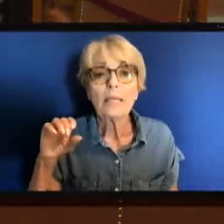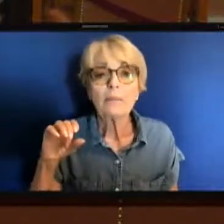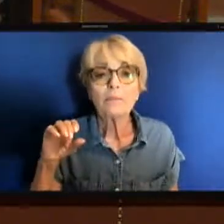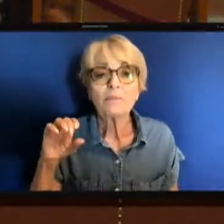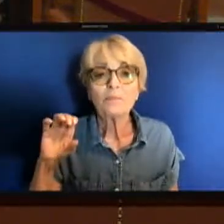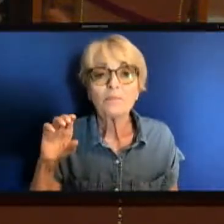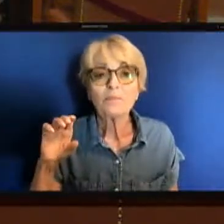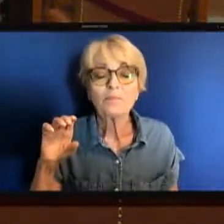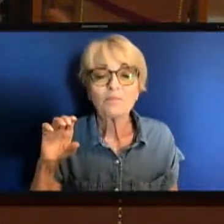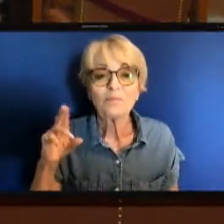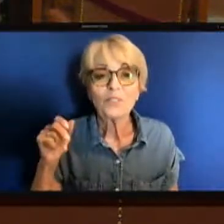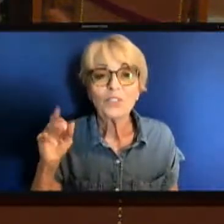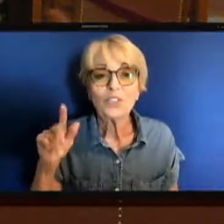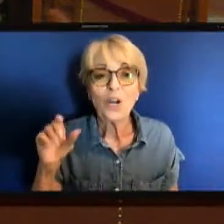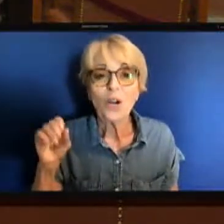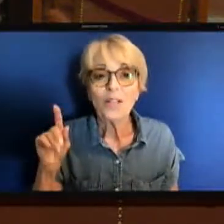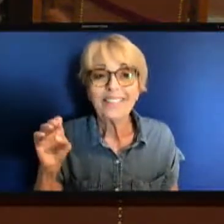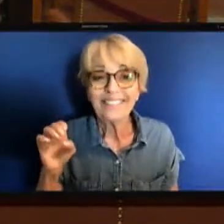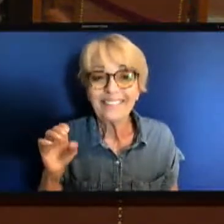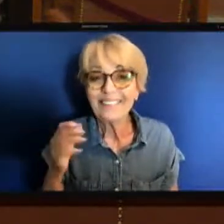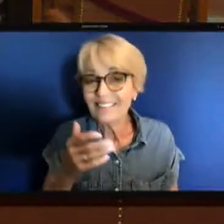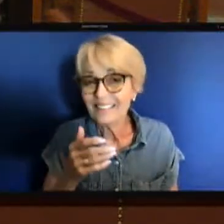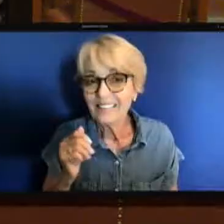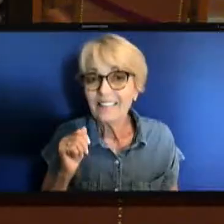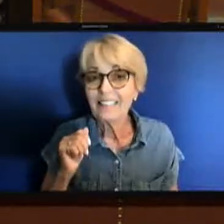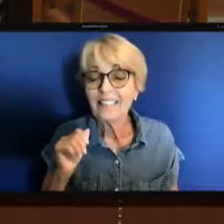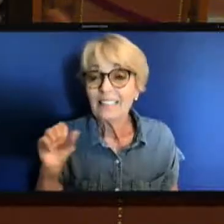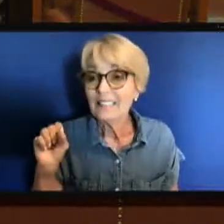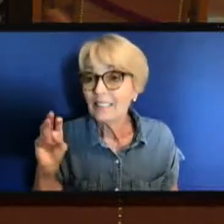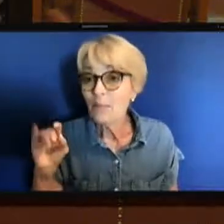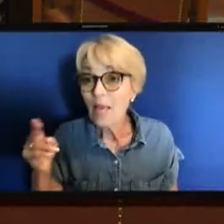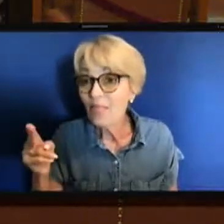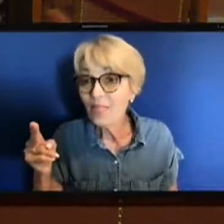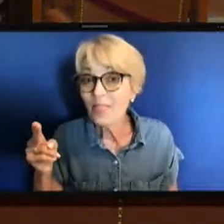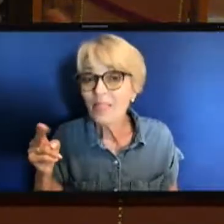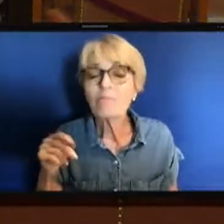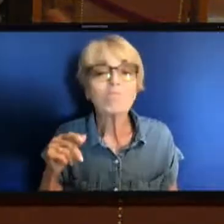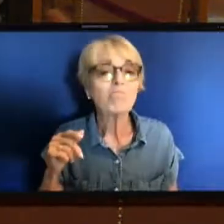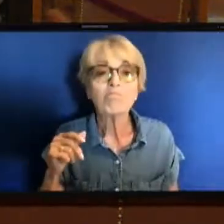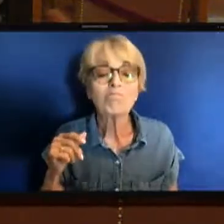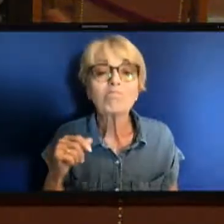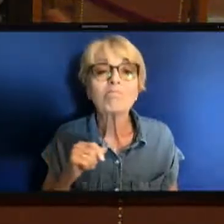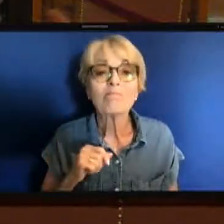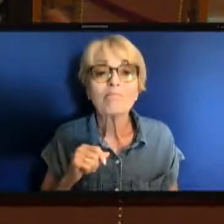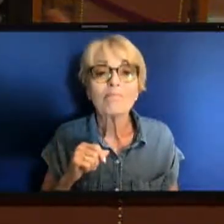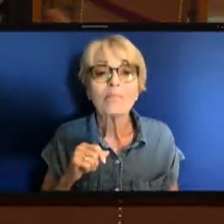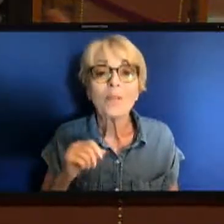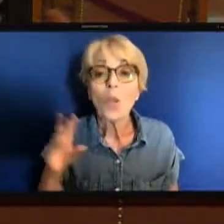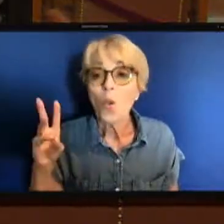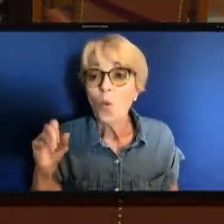No, I'm good. You good? All right. Councilwoman Smith? Oh, I'm done. Councilwoman Warwick?